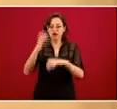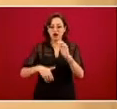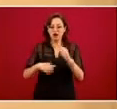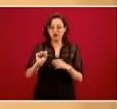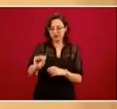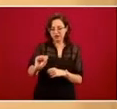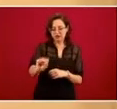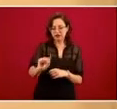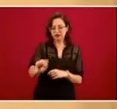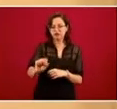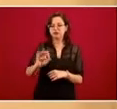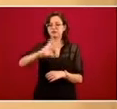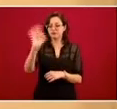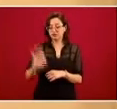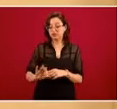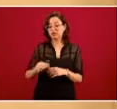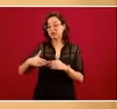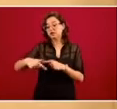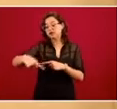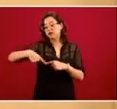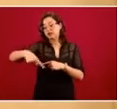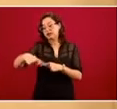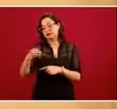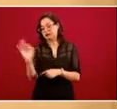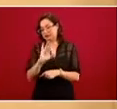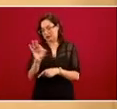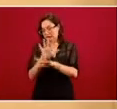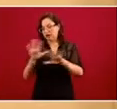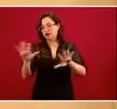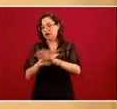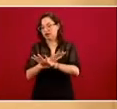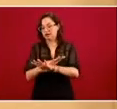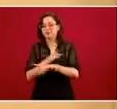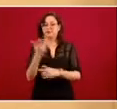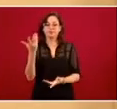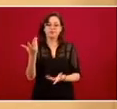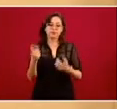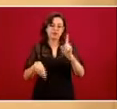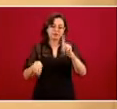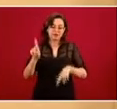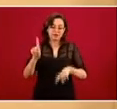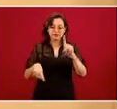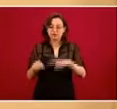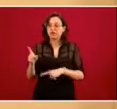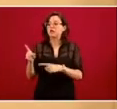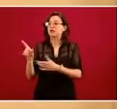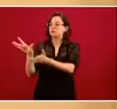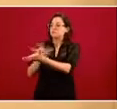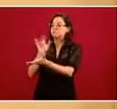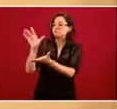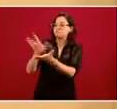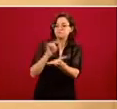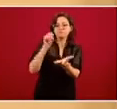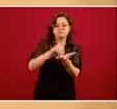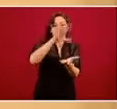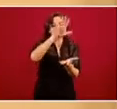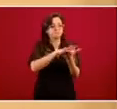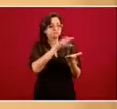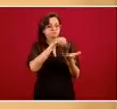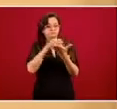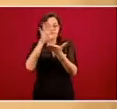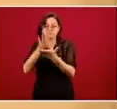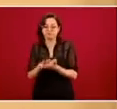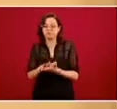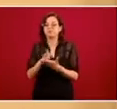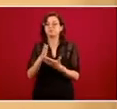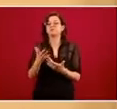remember the data for week 16 is the one that week 16 is the week that is currently happening. So